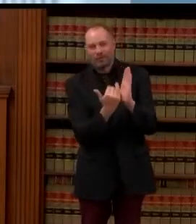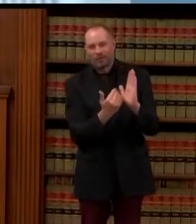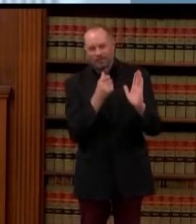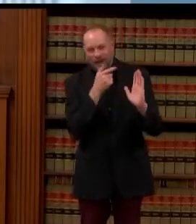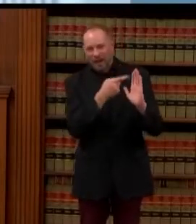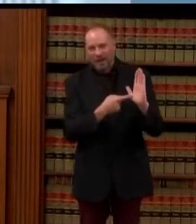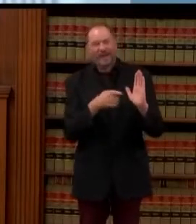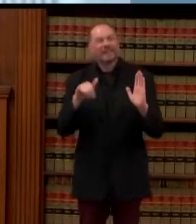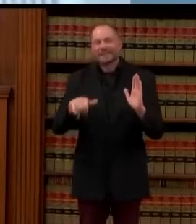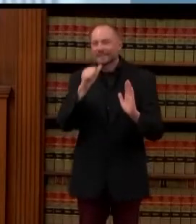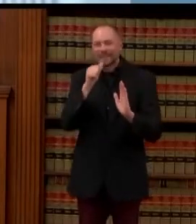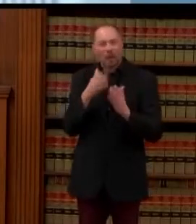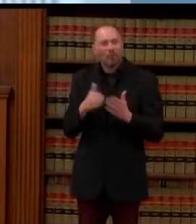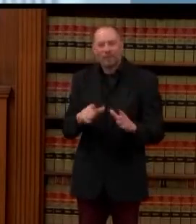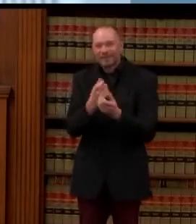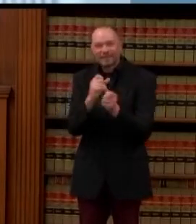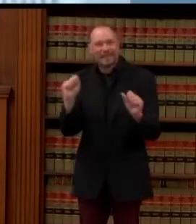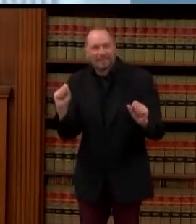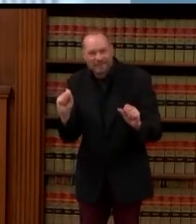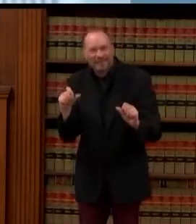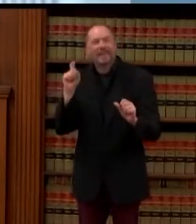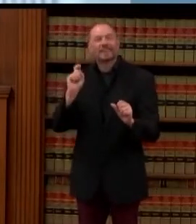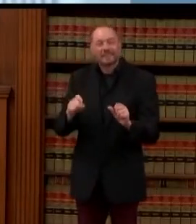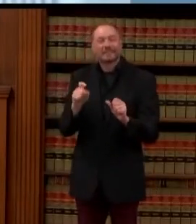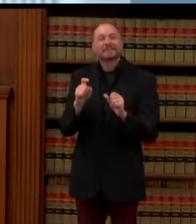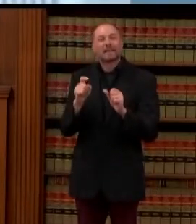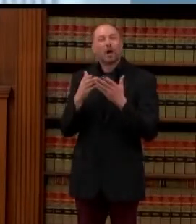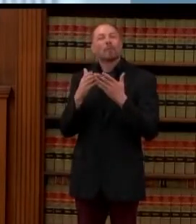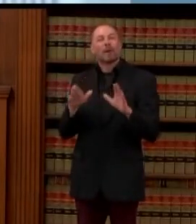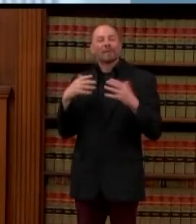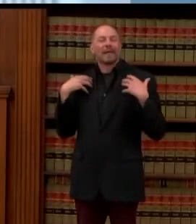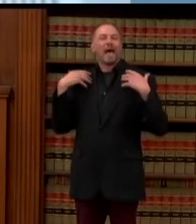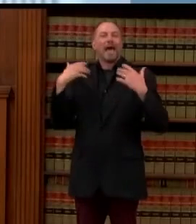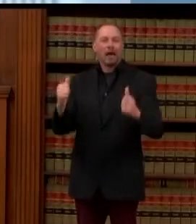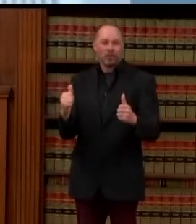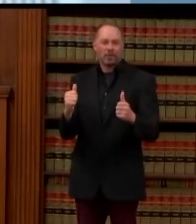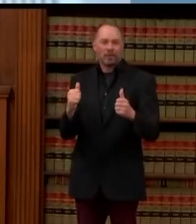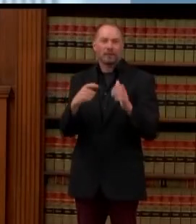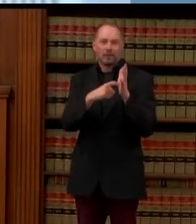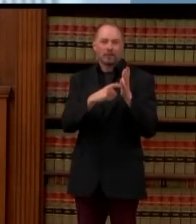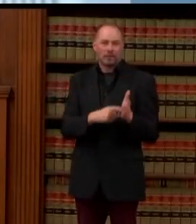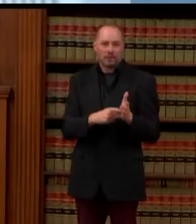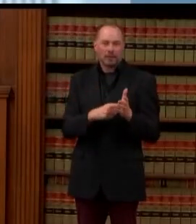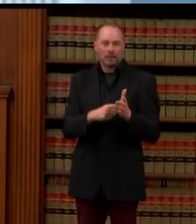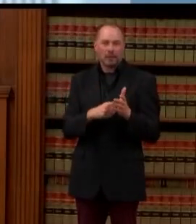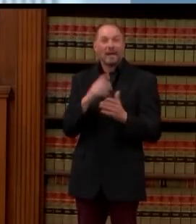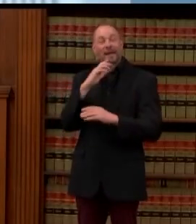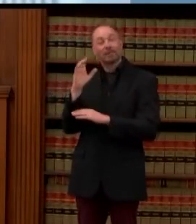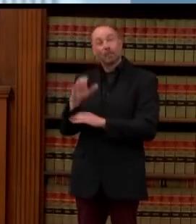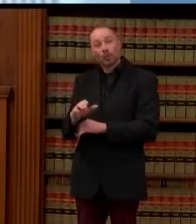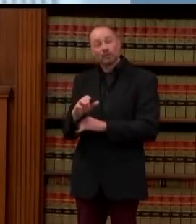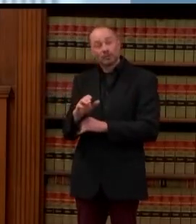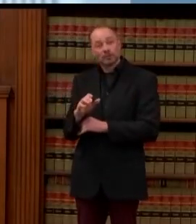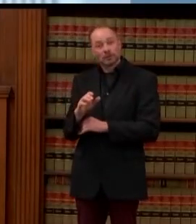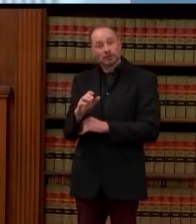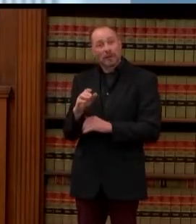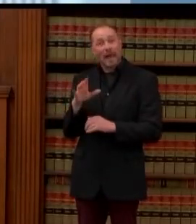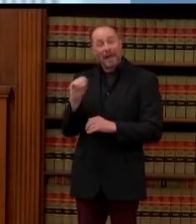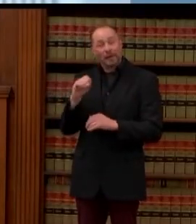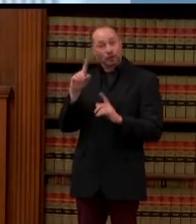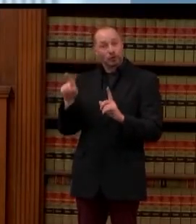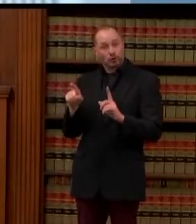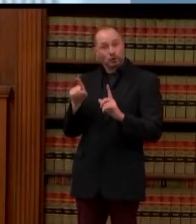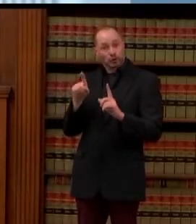a public safety measure. This is a public health measure, enforced like a public health measure and